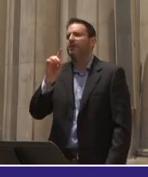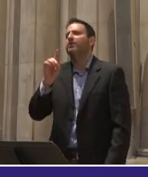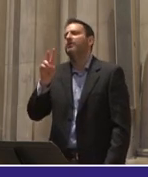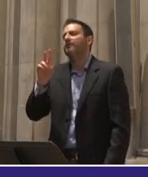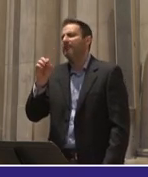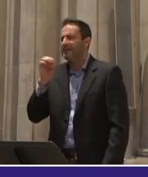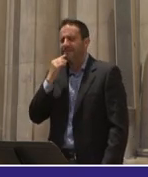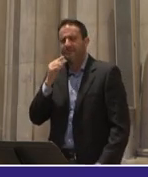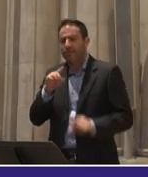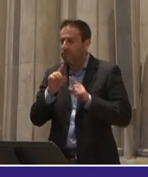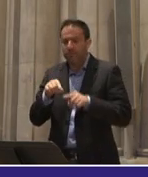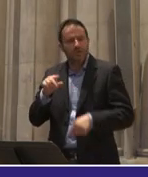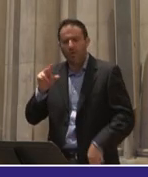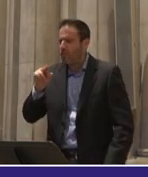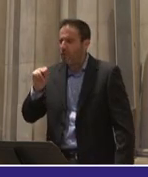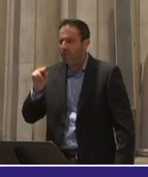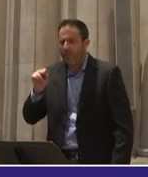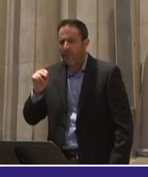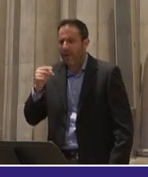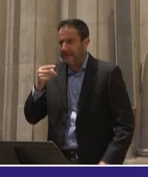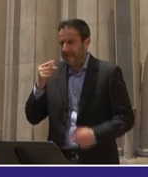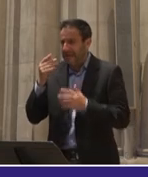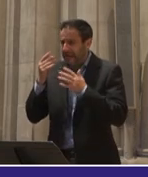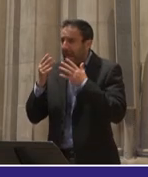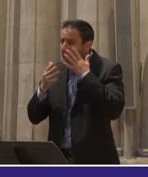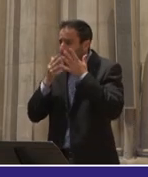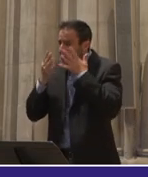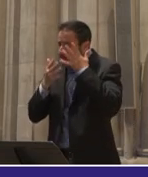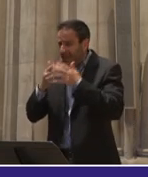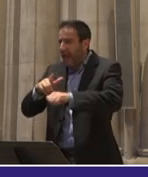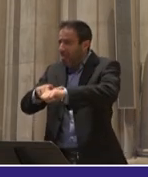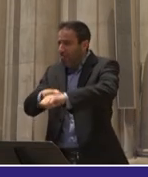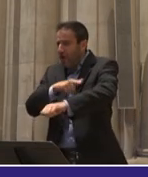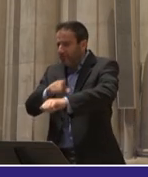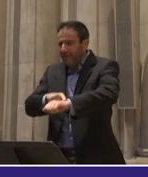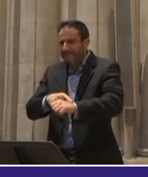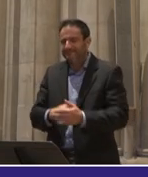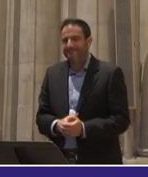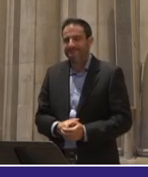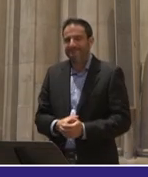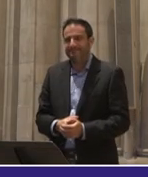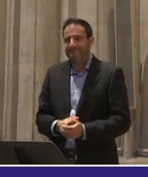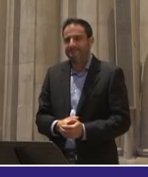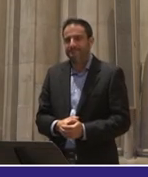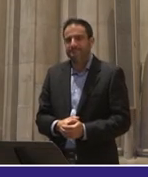sir, it's been embarrassing for some time now.